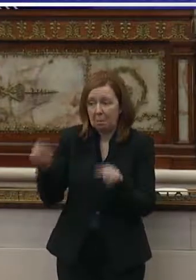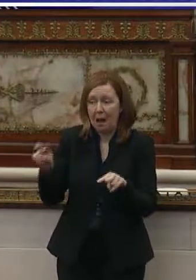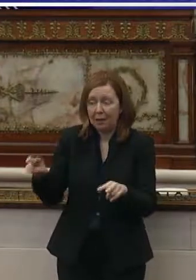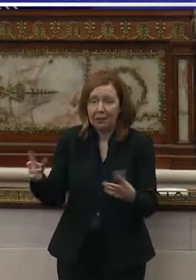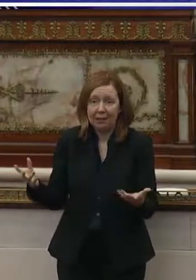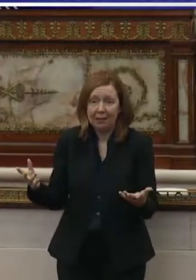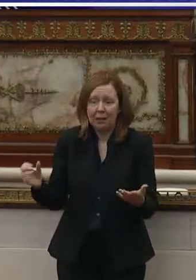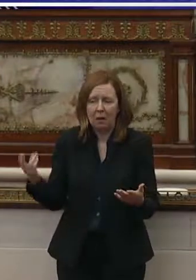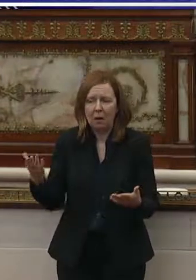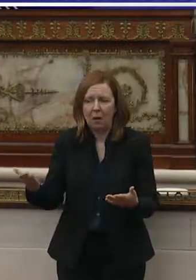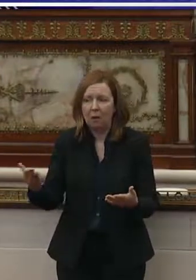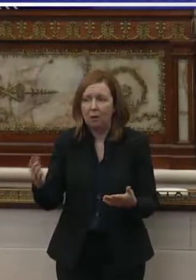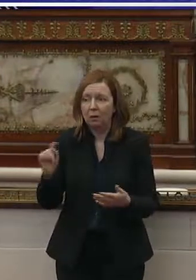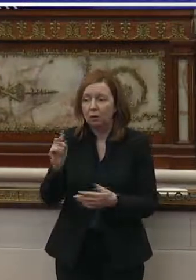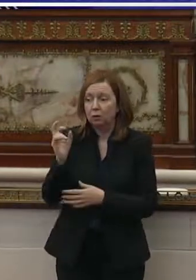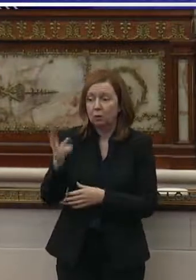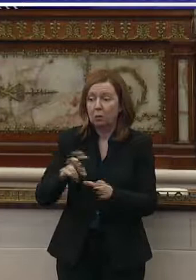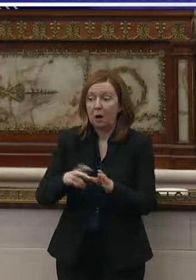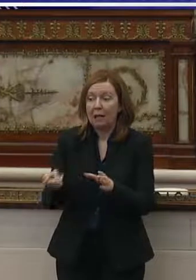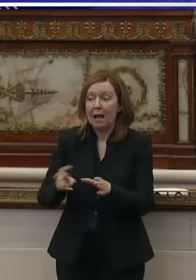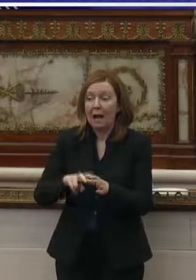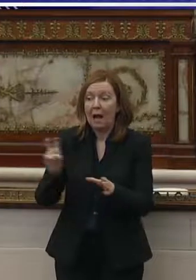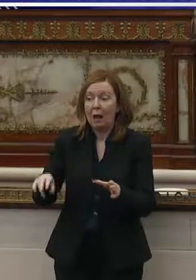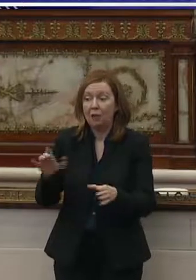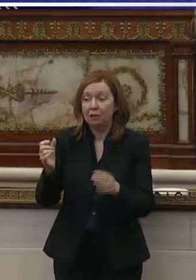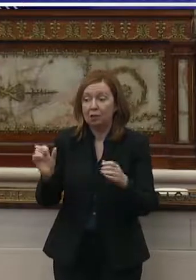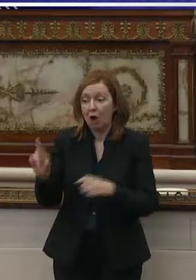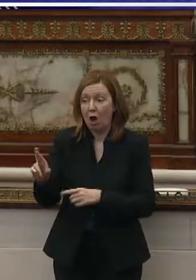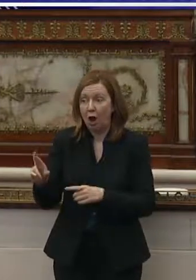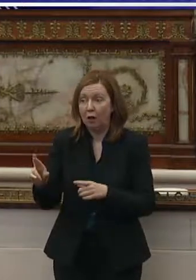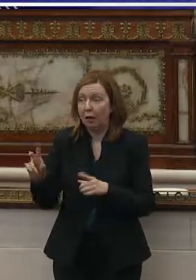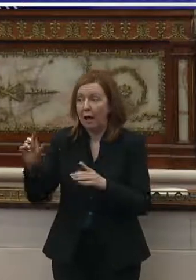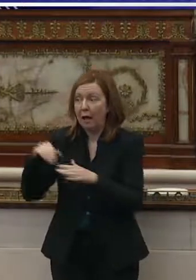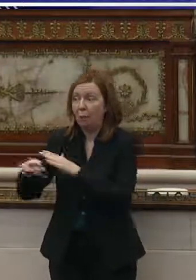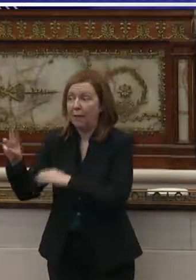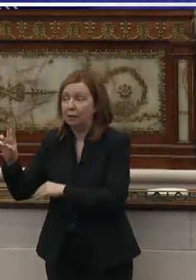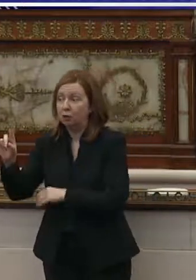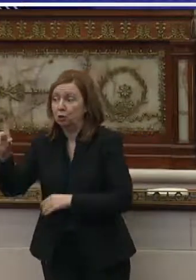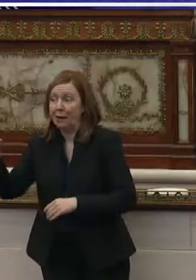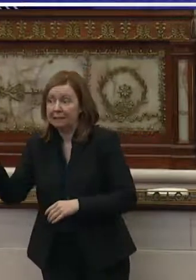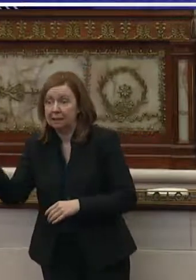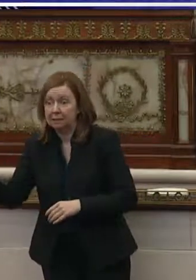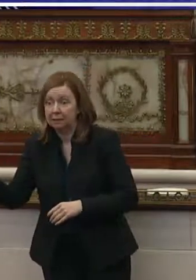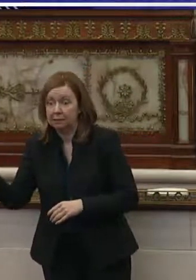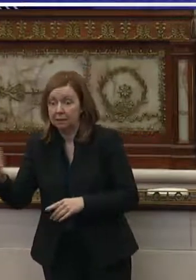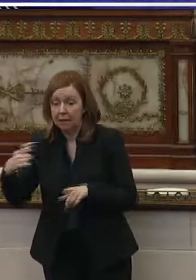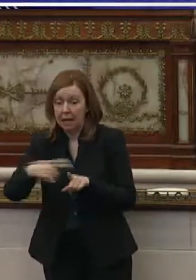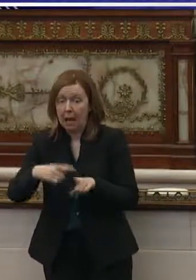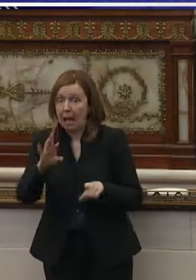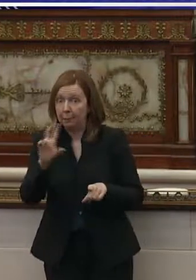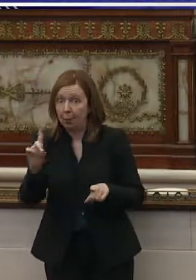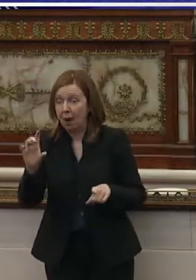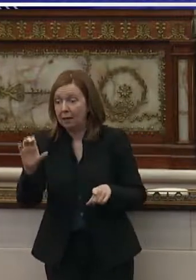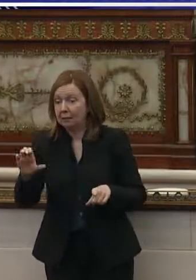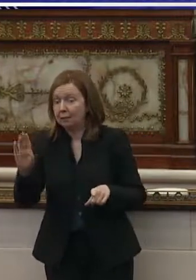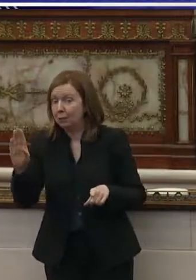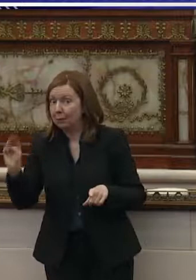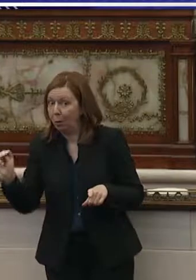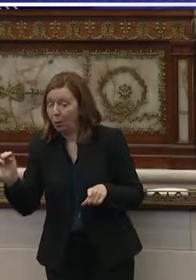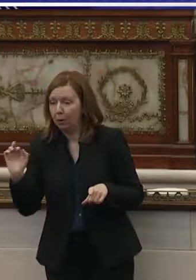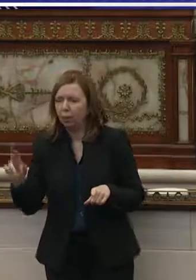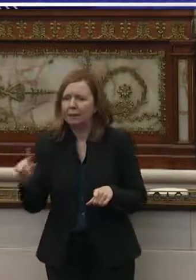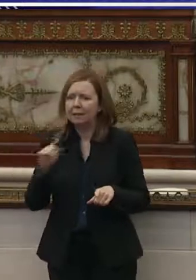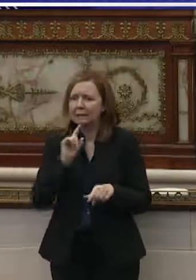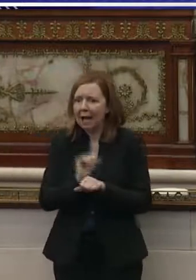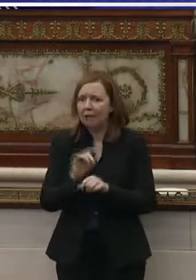monitoring, Tumar got out of his car and did he go into the Wendy's at Broad and Cecil B. Moore before he went into the vaccine site, or is he